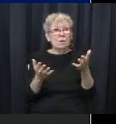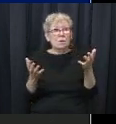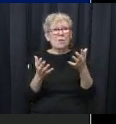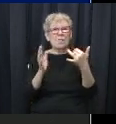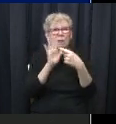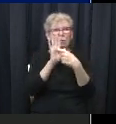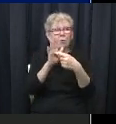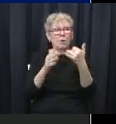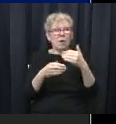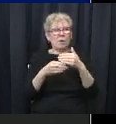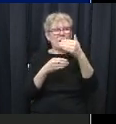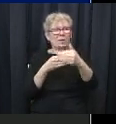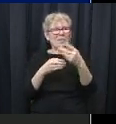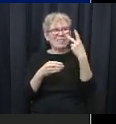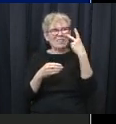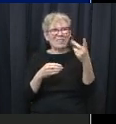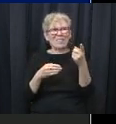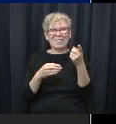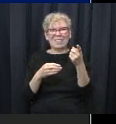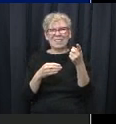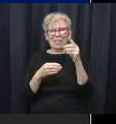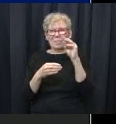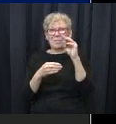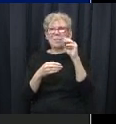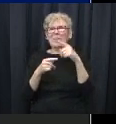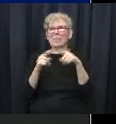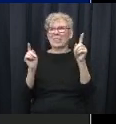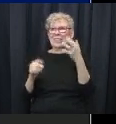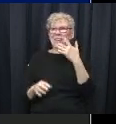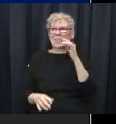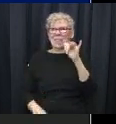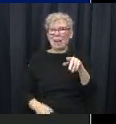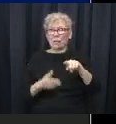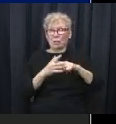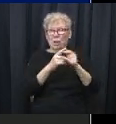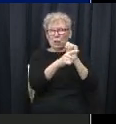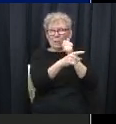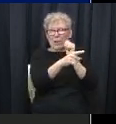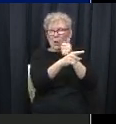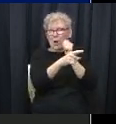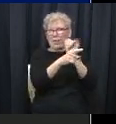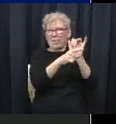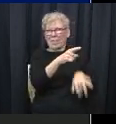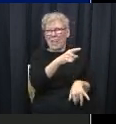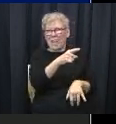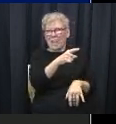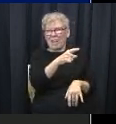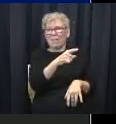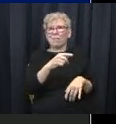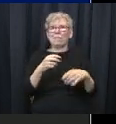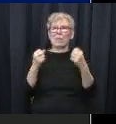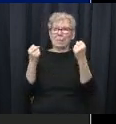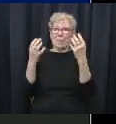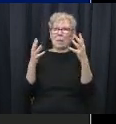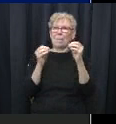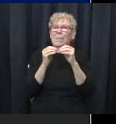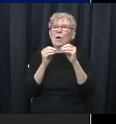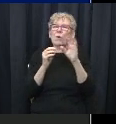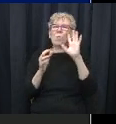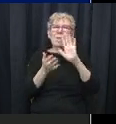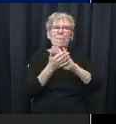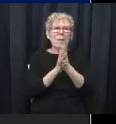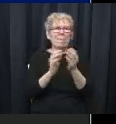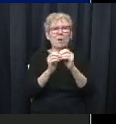You'll see that we do have a lot more counties that are in yellow or blue. I do want to caution that these are